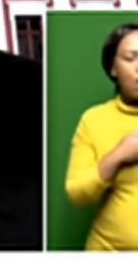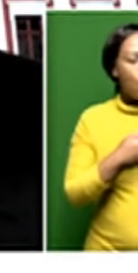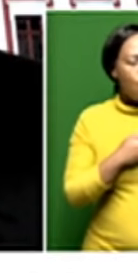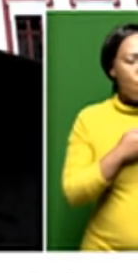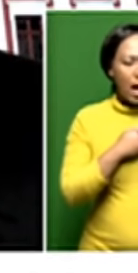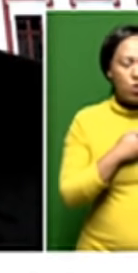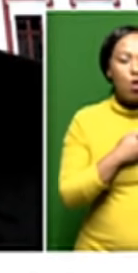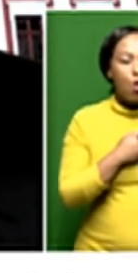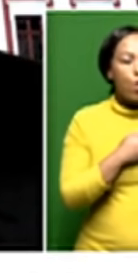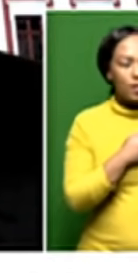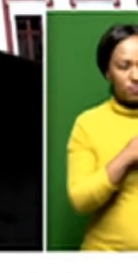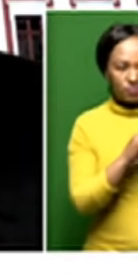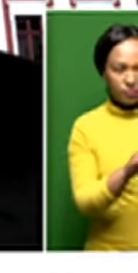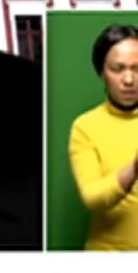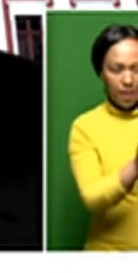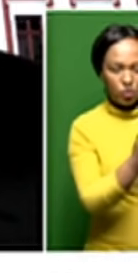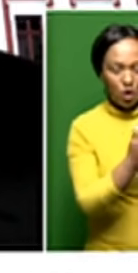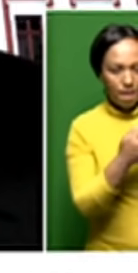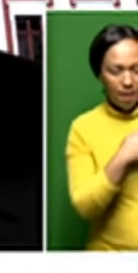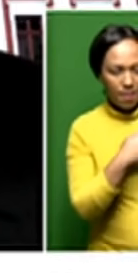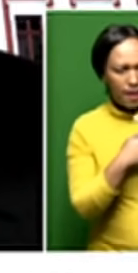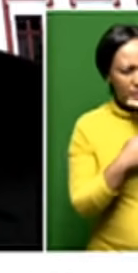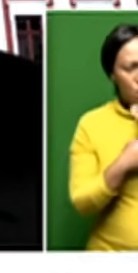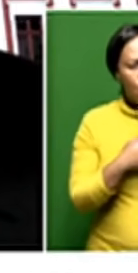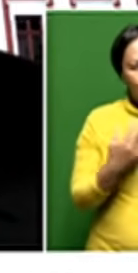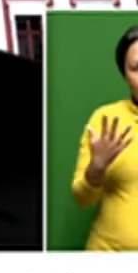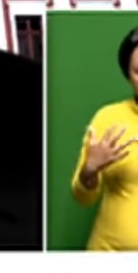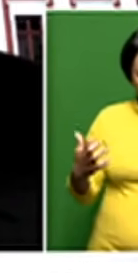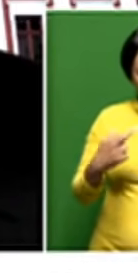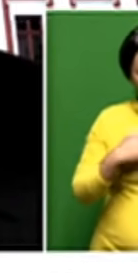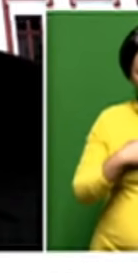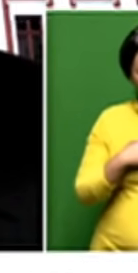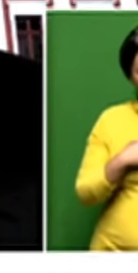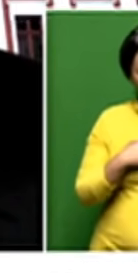to hold those ministers to account? Is it not Parliament's responsibility too?